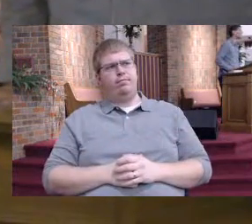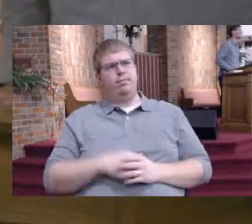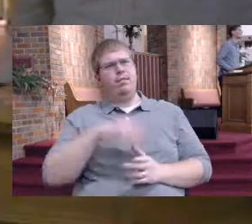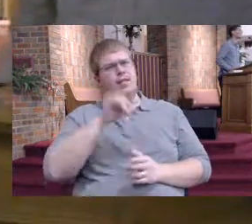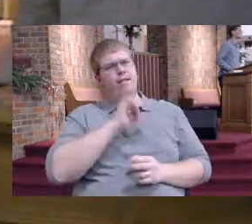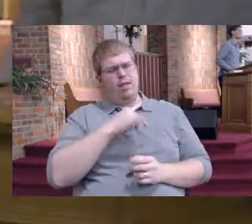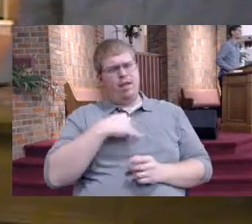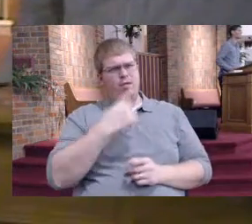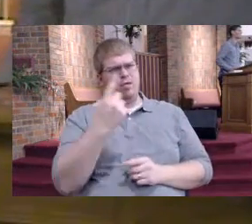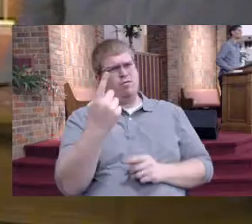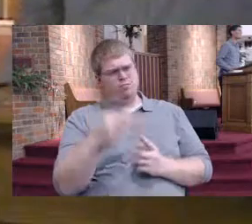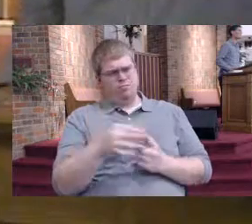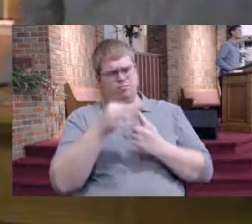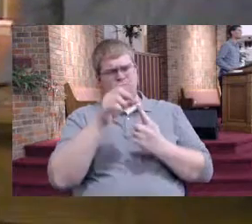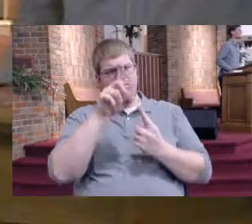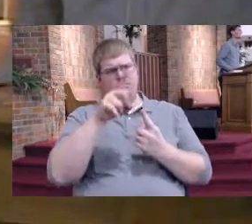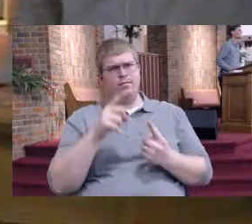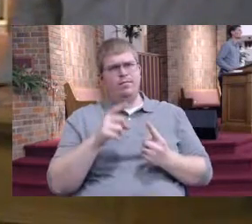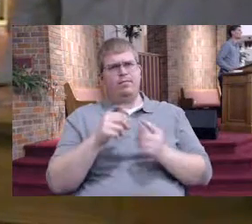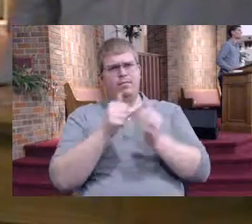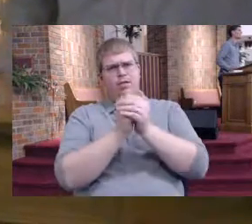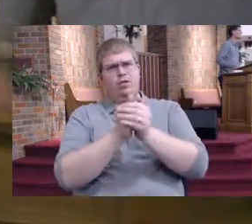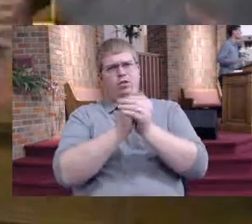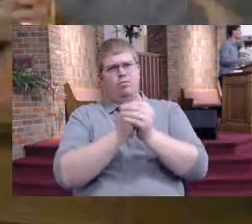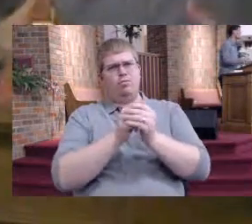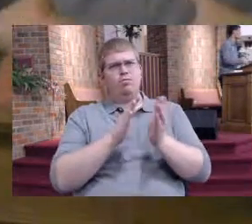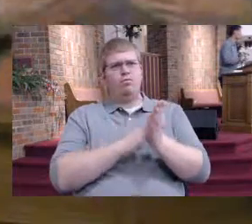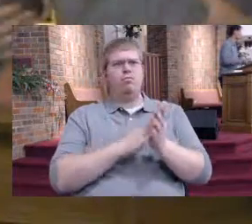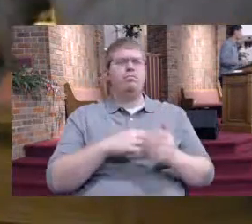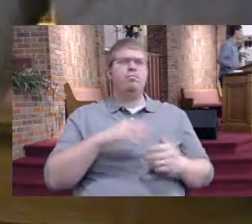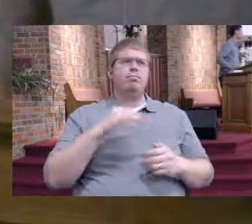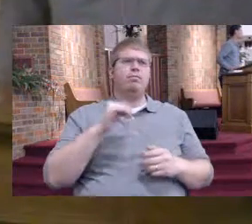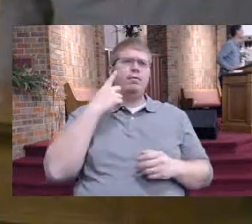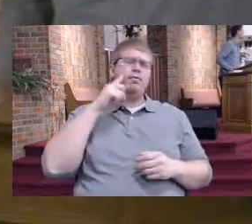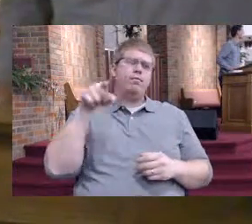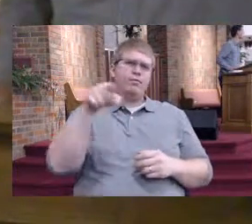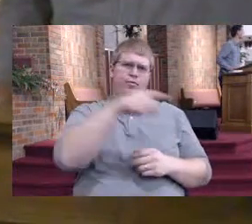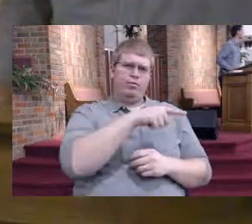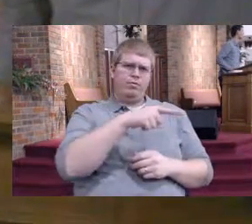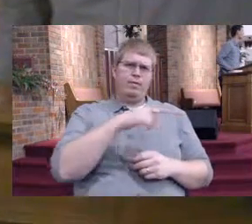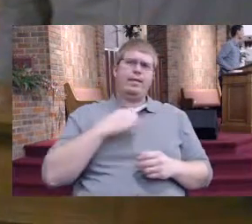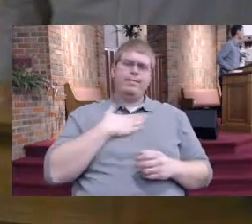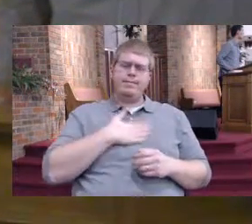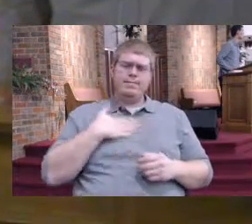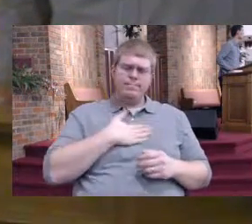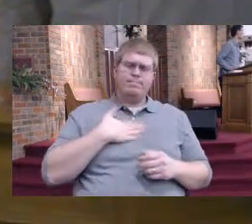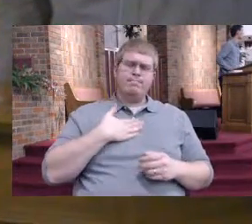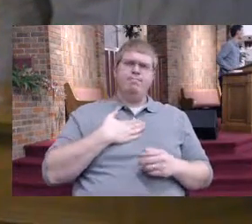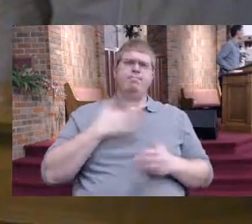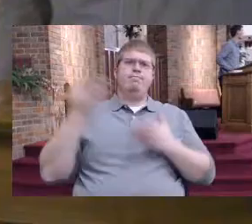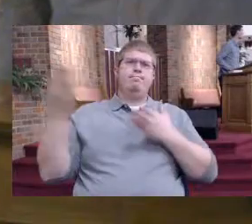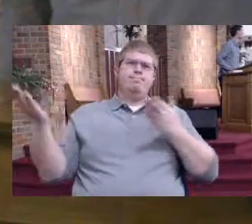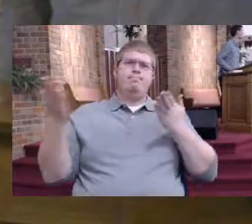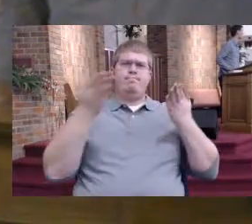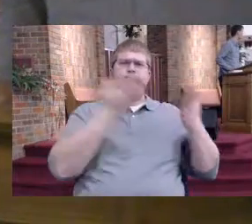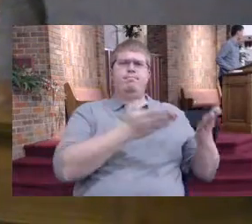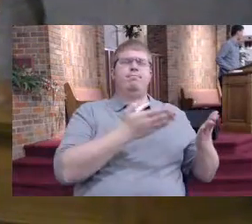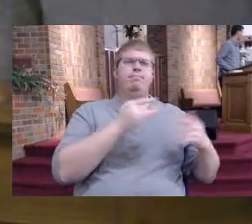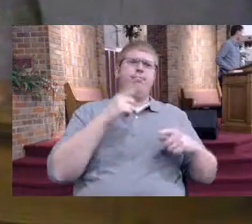be to pray for Michael that we'll be able to, that God will use us to speak to him and bring him along in his faith.